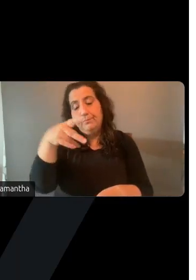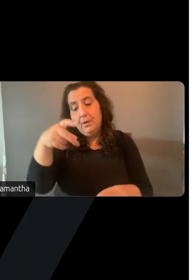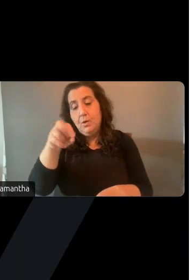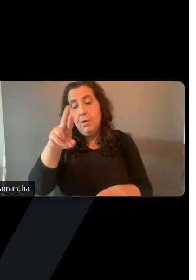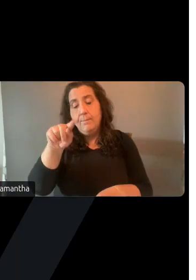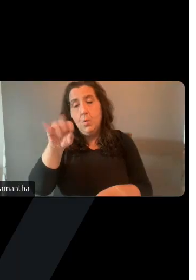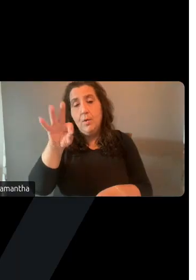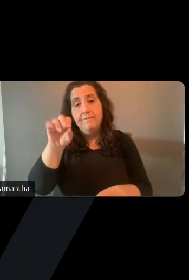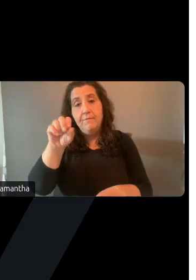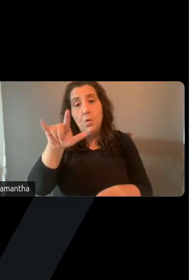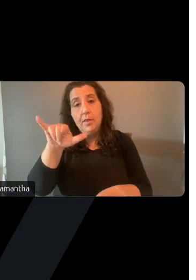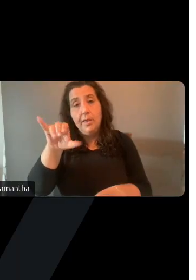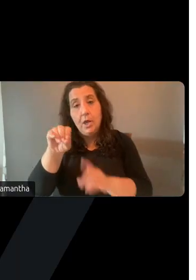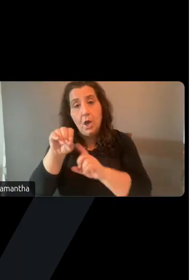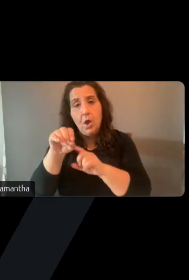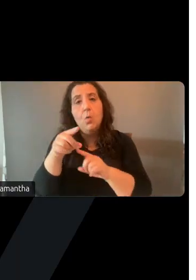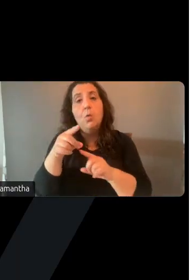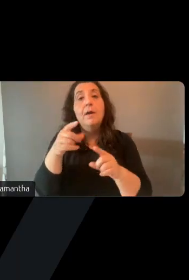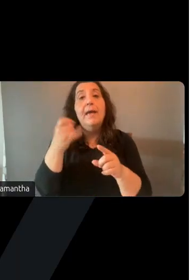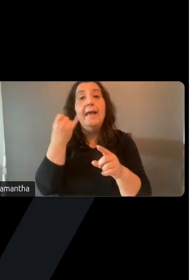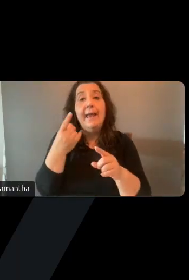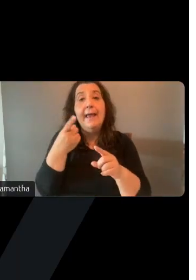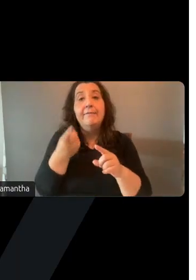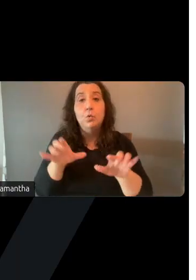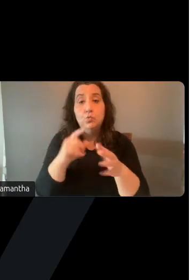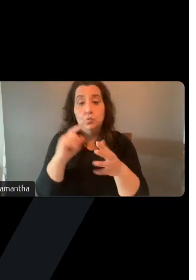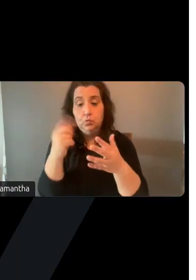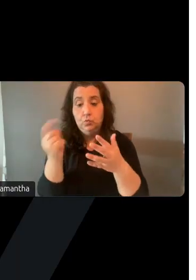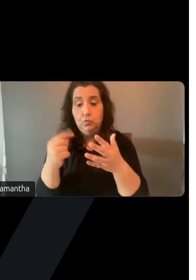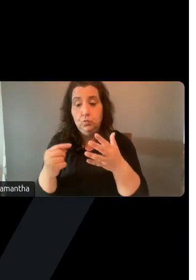the position that is right for you.